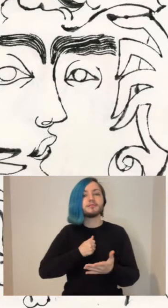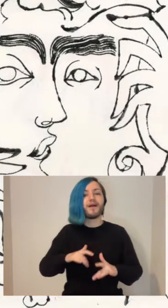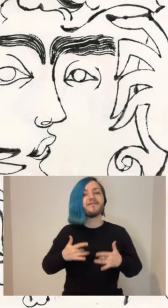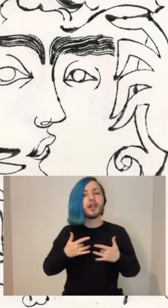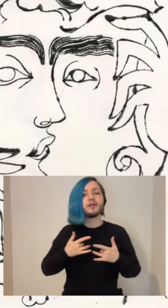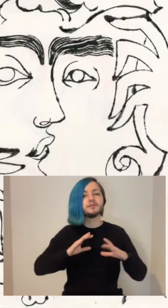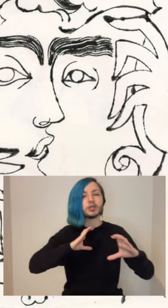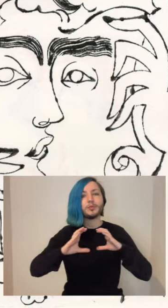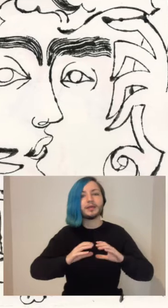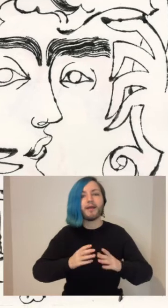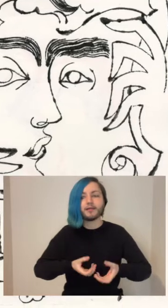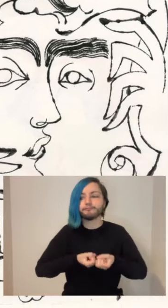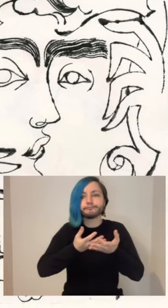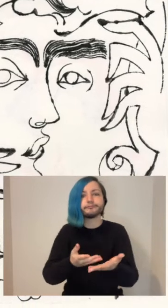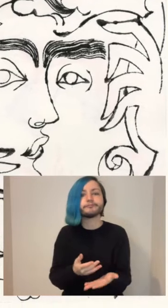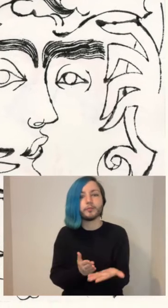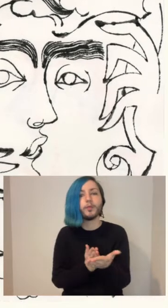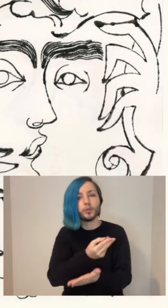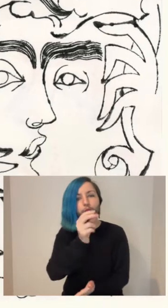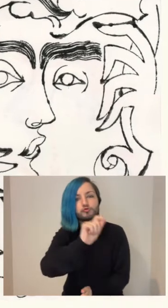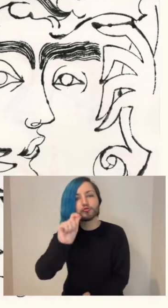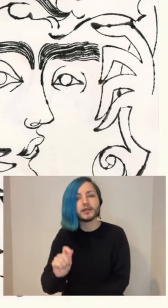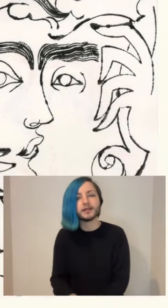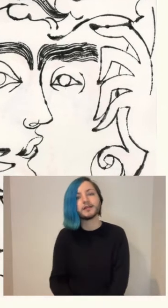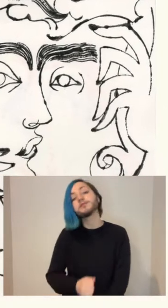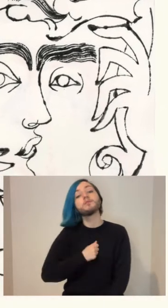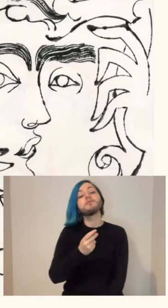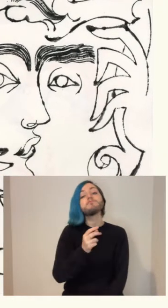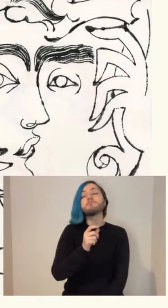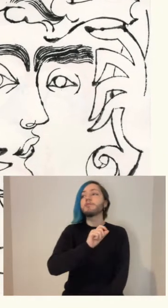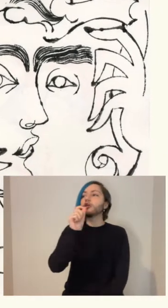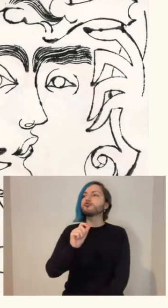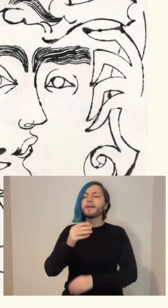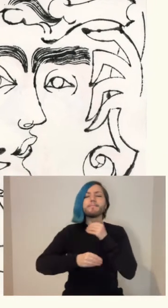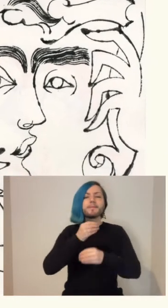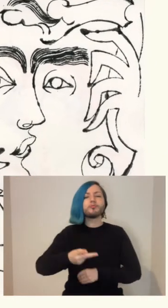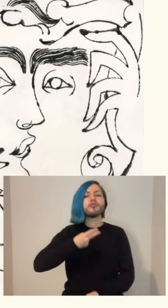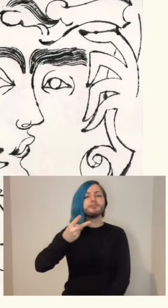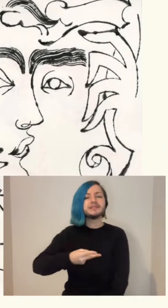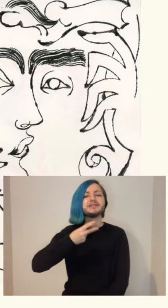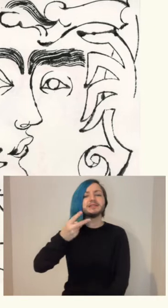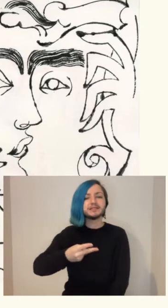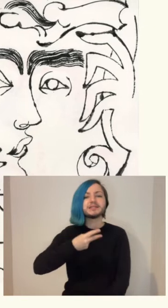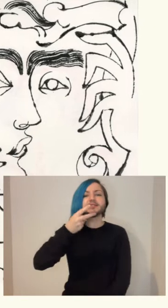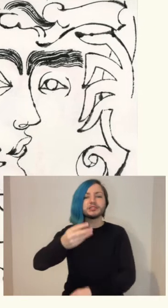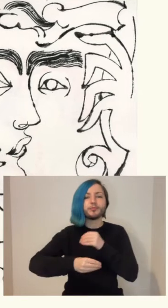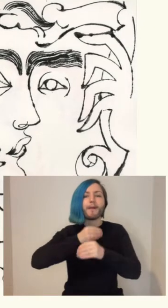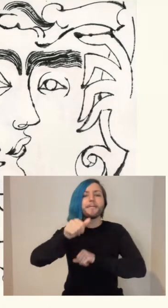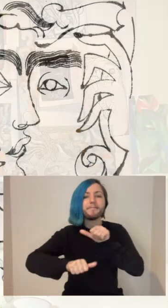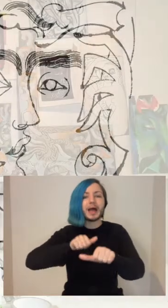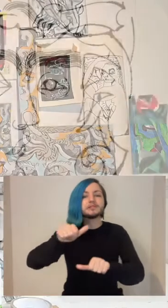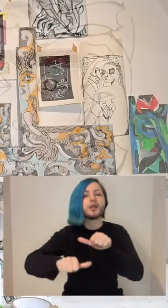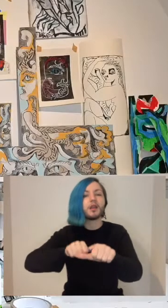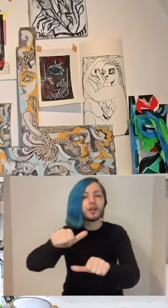my feelings. And I think my drawing is sort of a repetition and almost